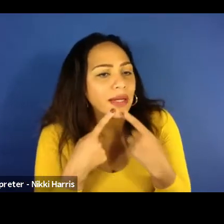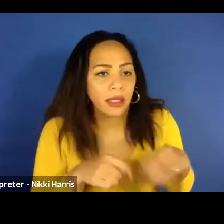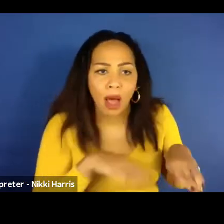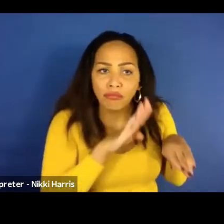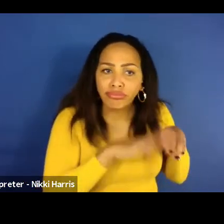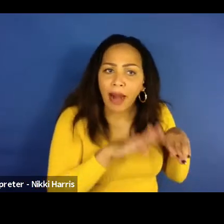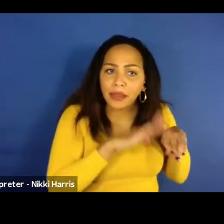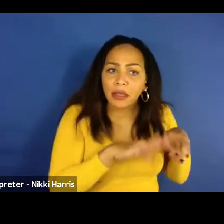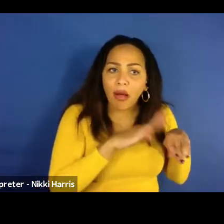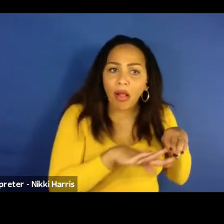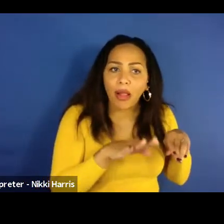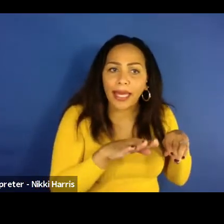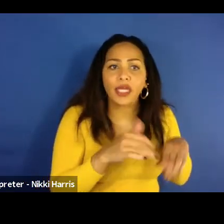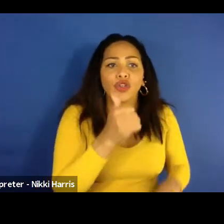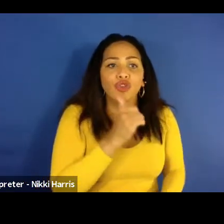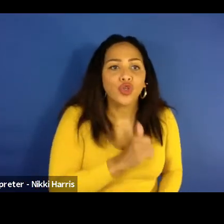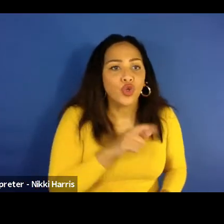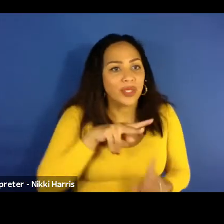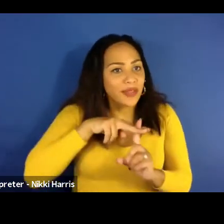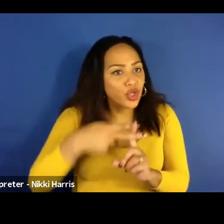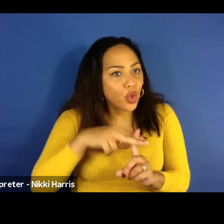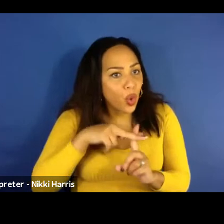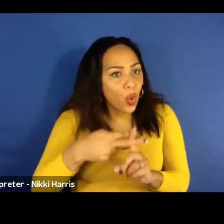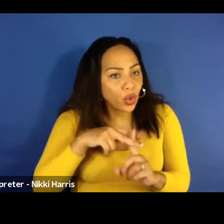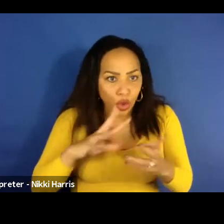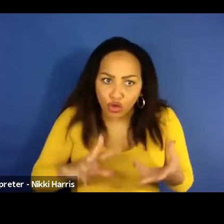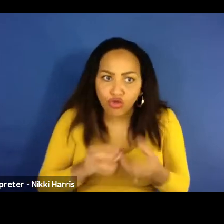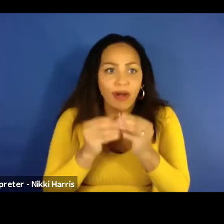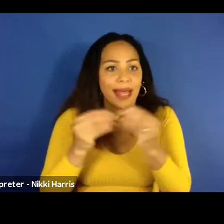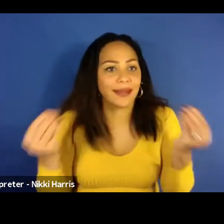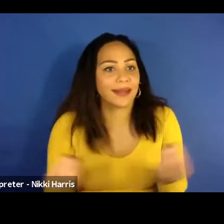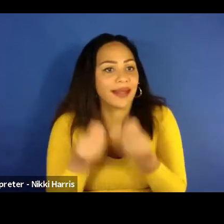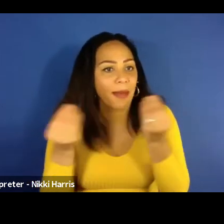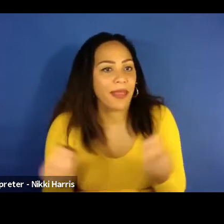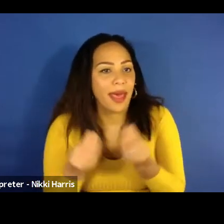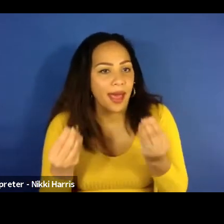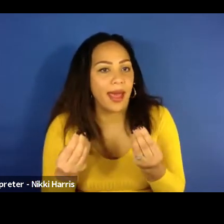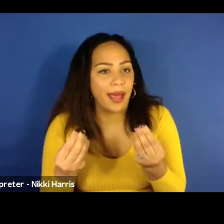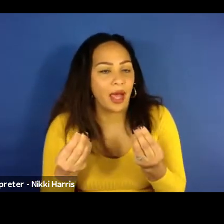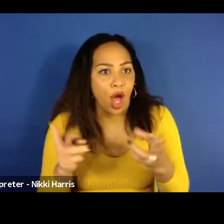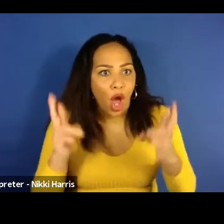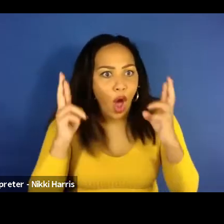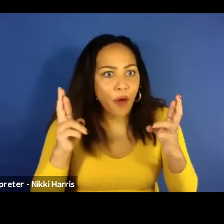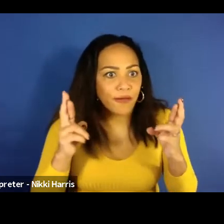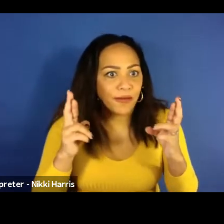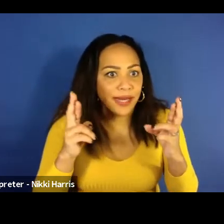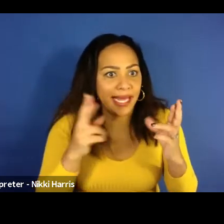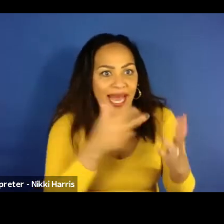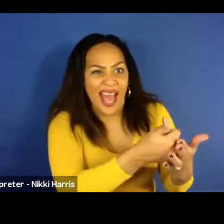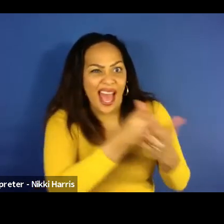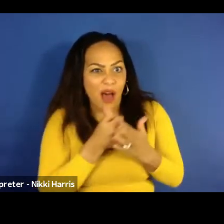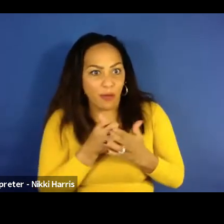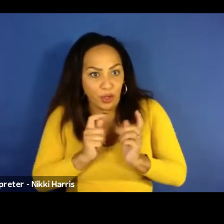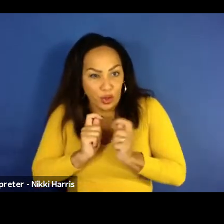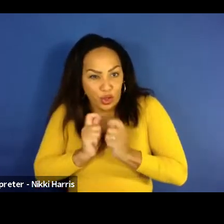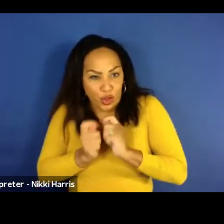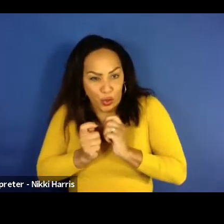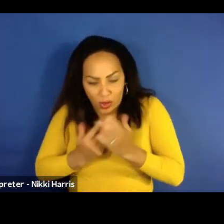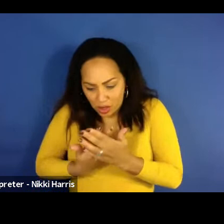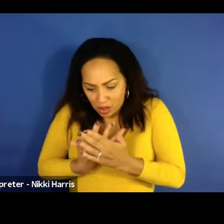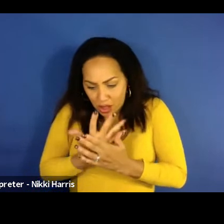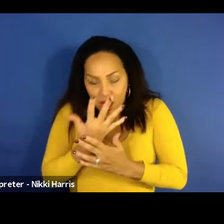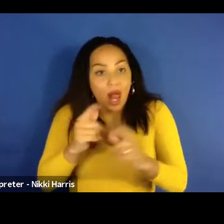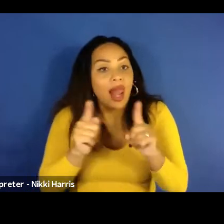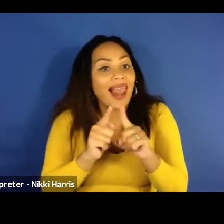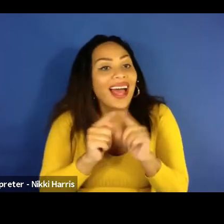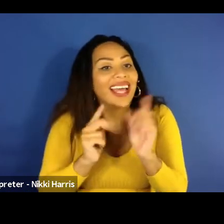tools to then very quickly create something that hopefully gives you momentum to iterate constantly like a Nintendo, as opposed